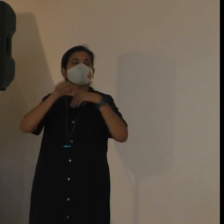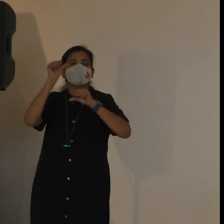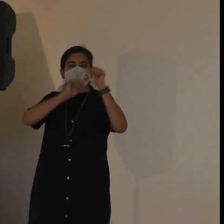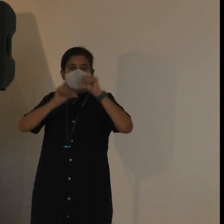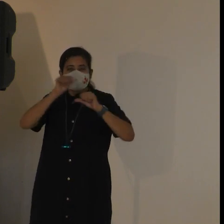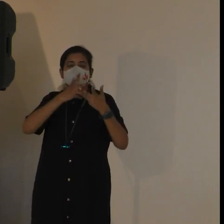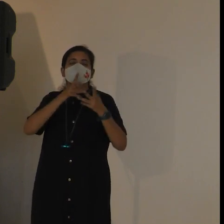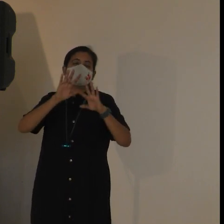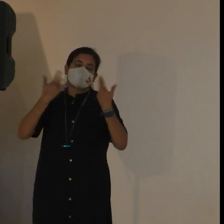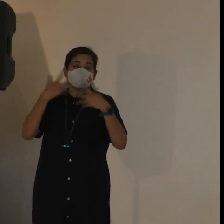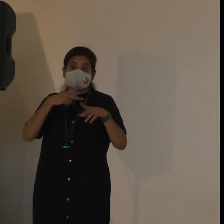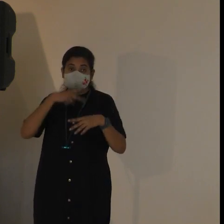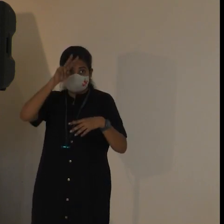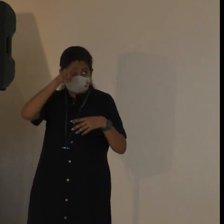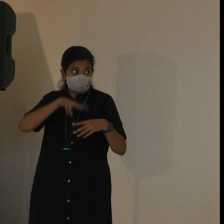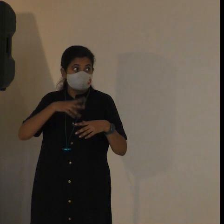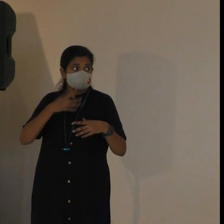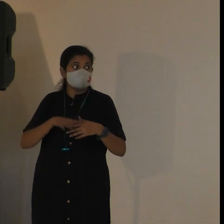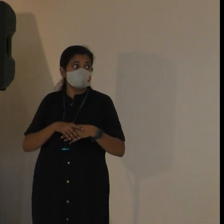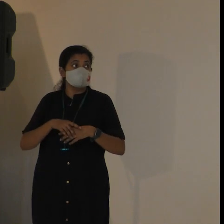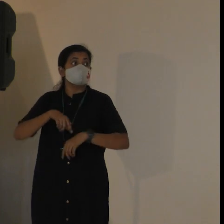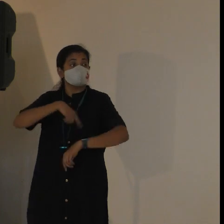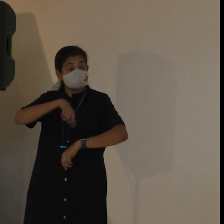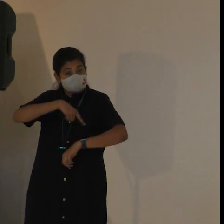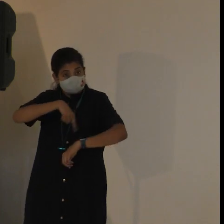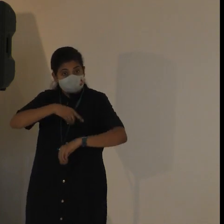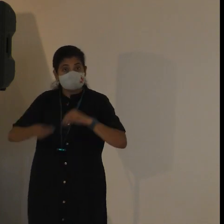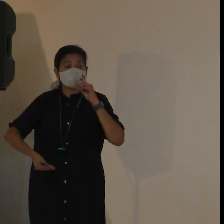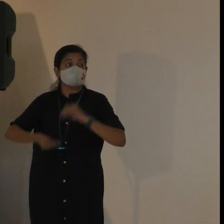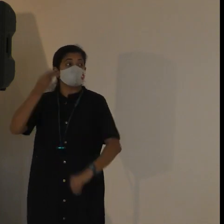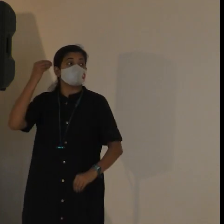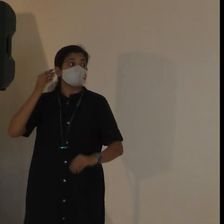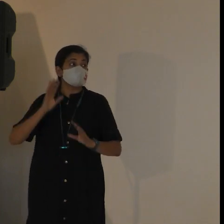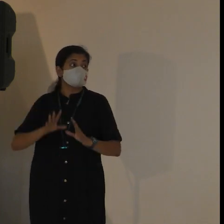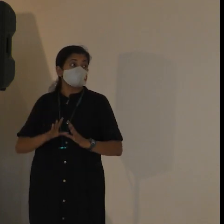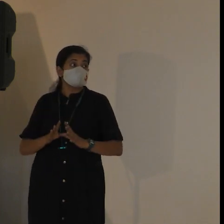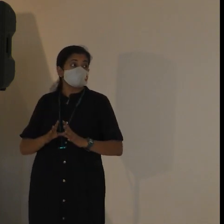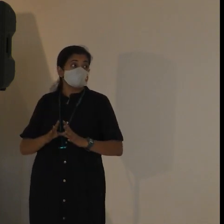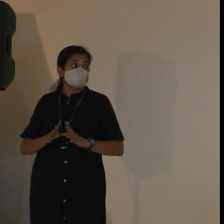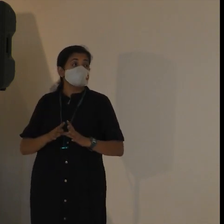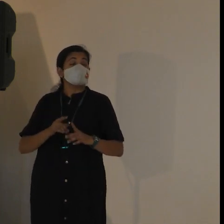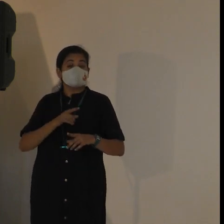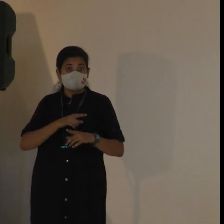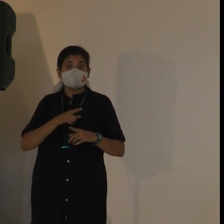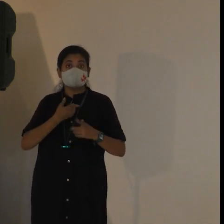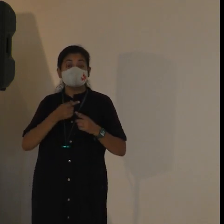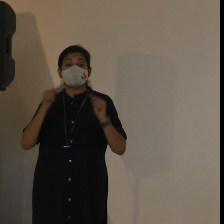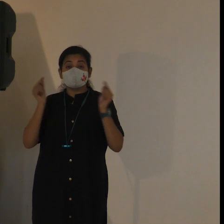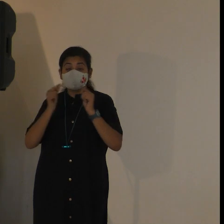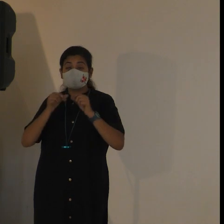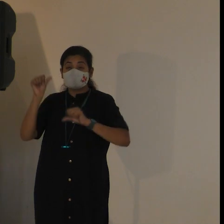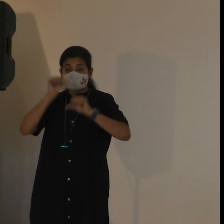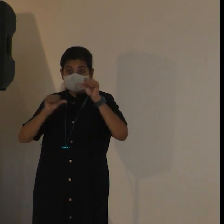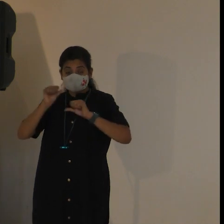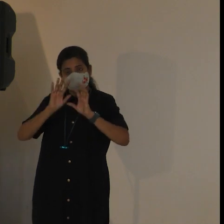case, in both your case, that's a lot of time. That's so much time that goes into a certain